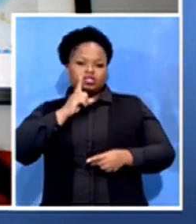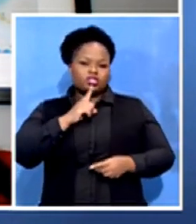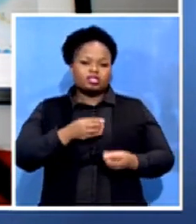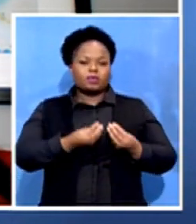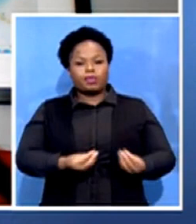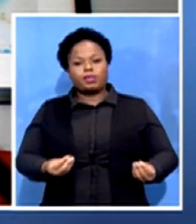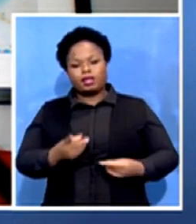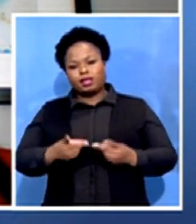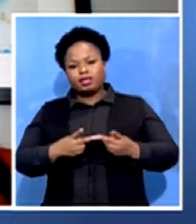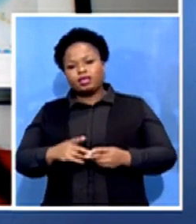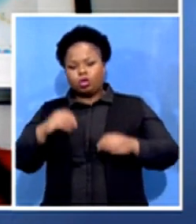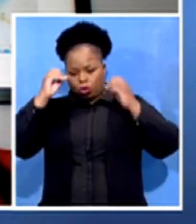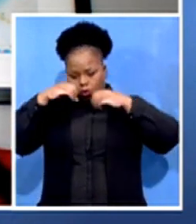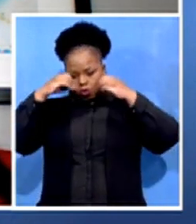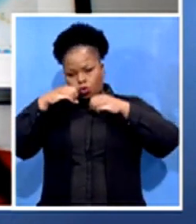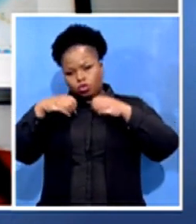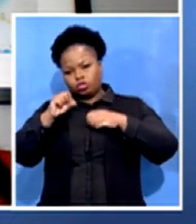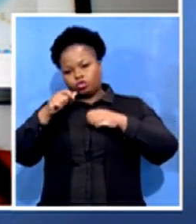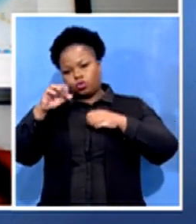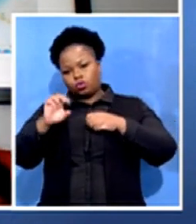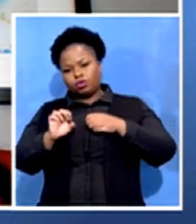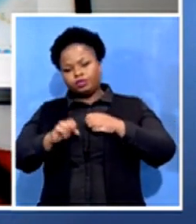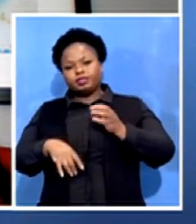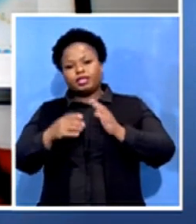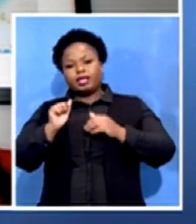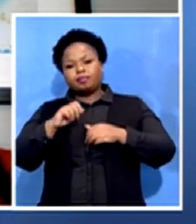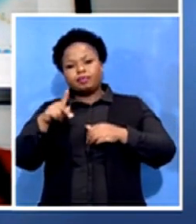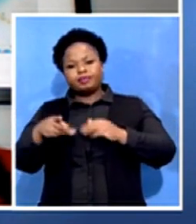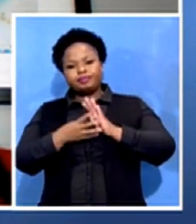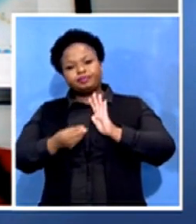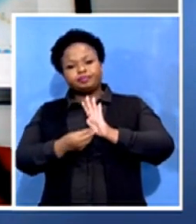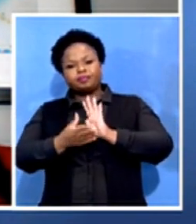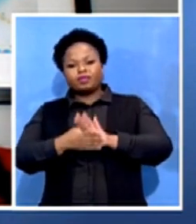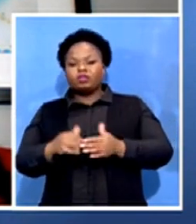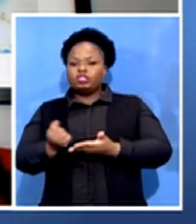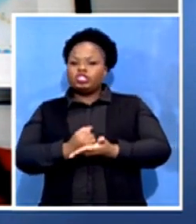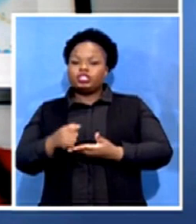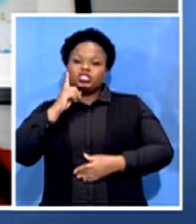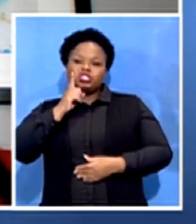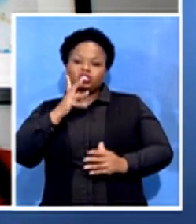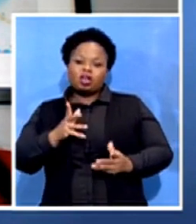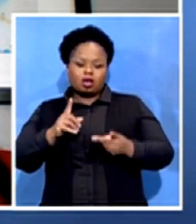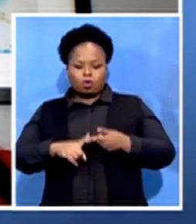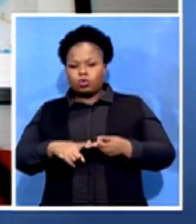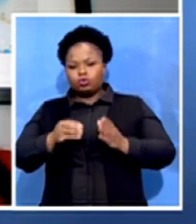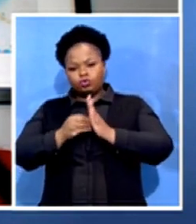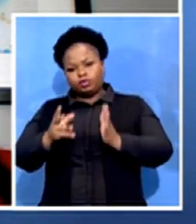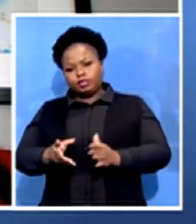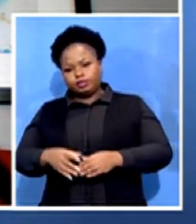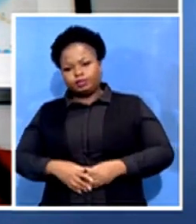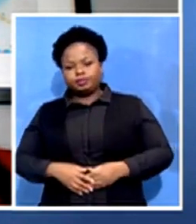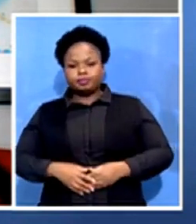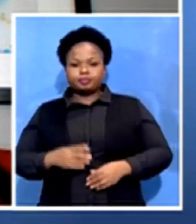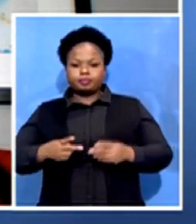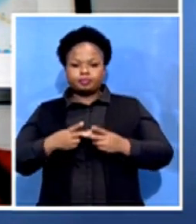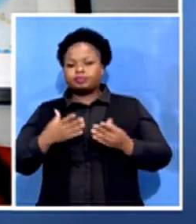store and you download the app and you register. You can register as a teacher or as a student. And then you go through a process. You can click on the grade